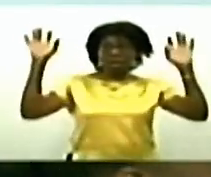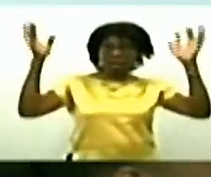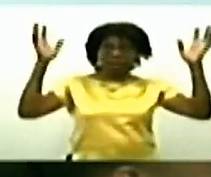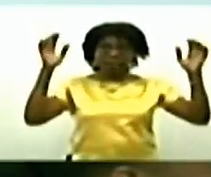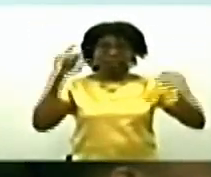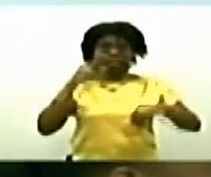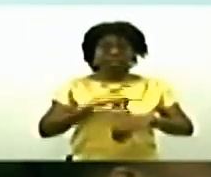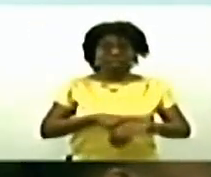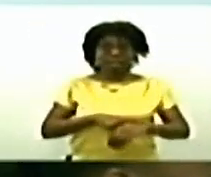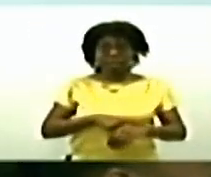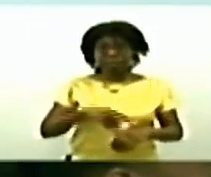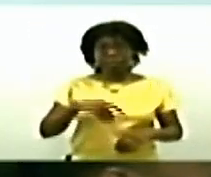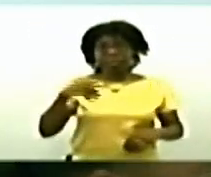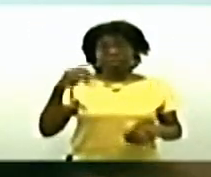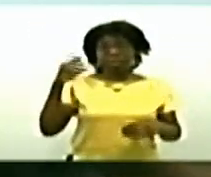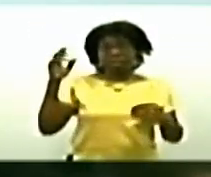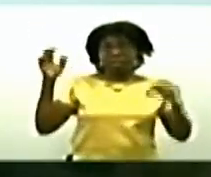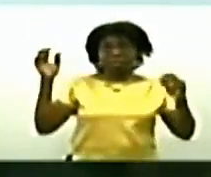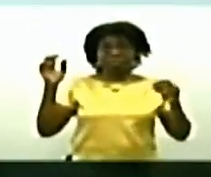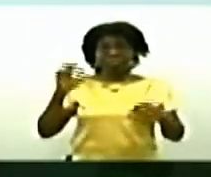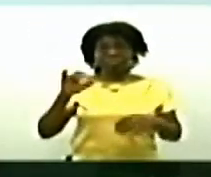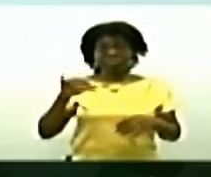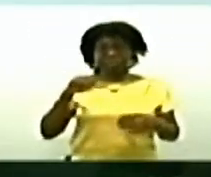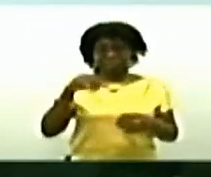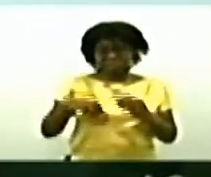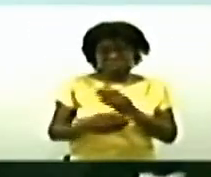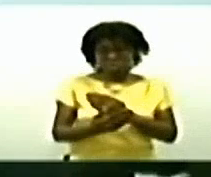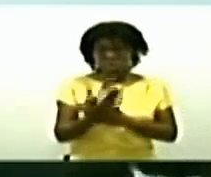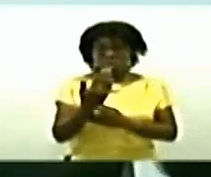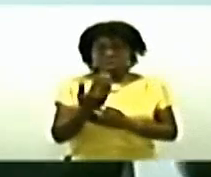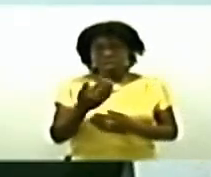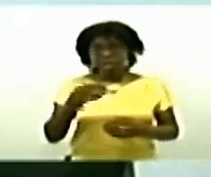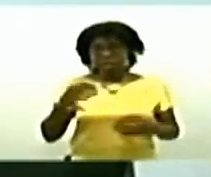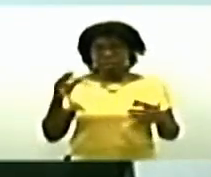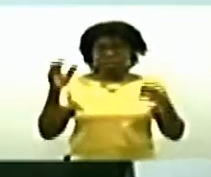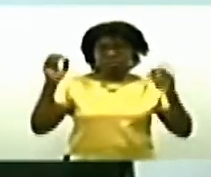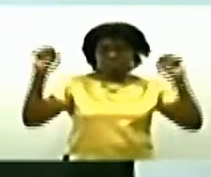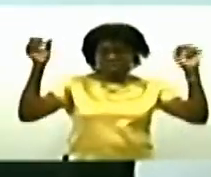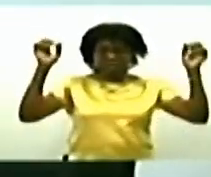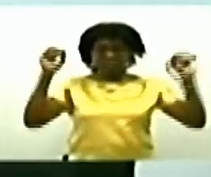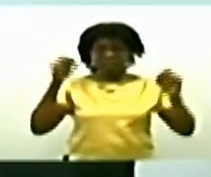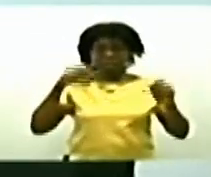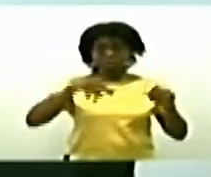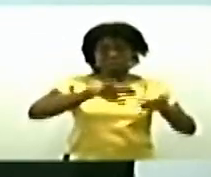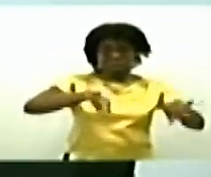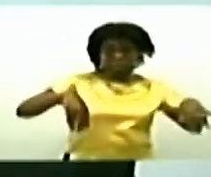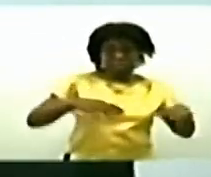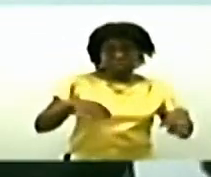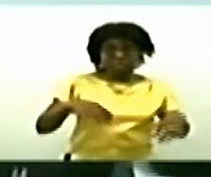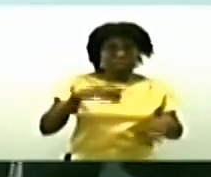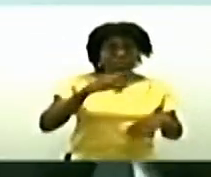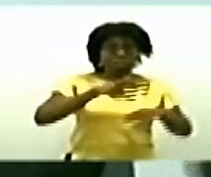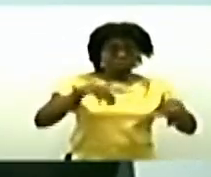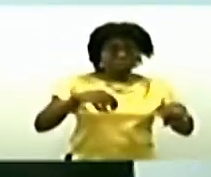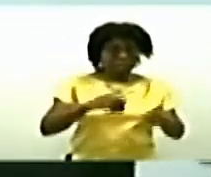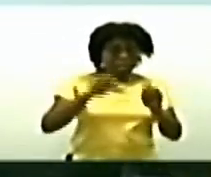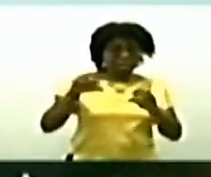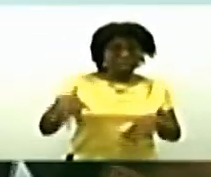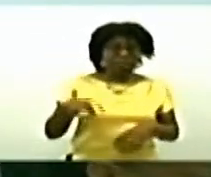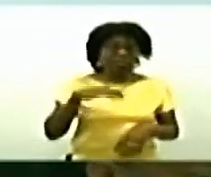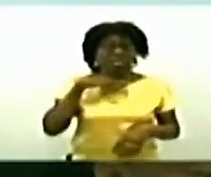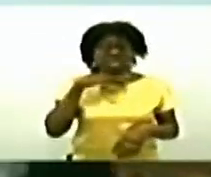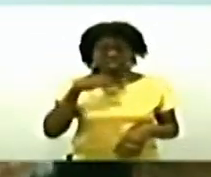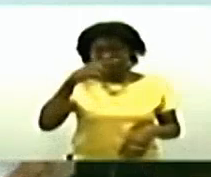Juve morning, throwing, going on the beach, swimming and dropping your jab clothes, so you're going on the